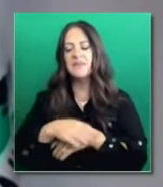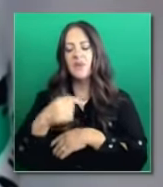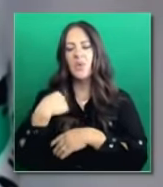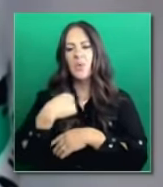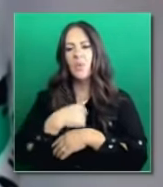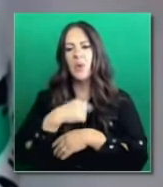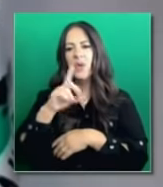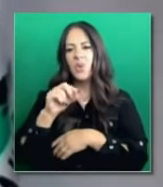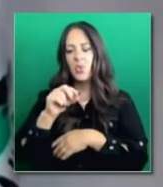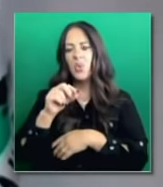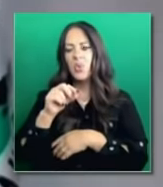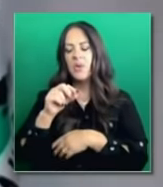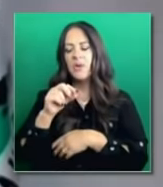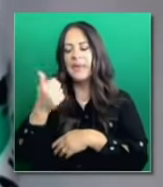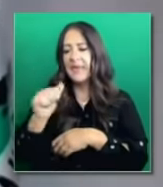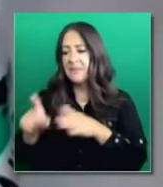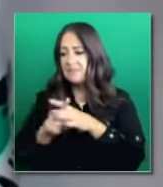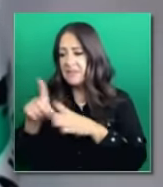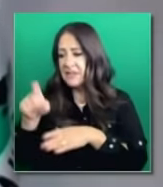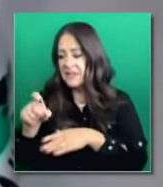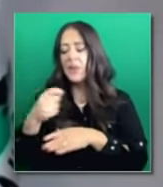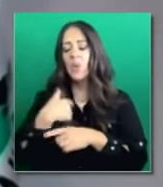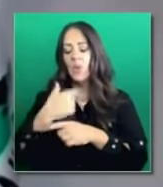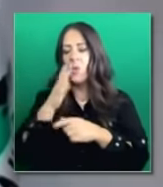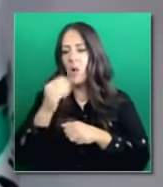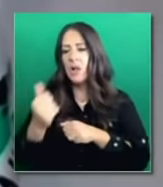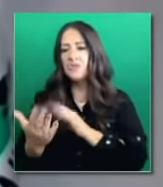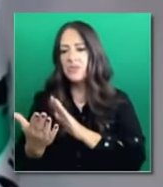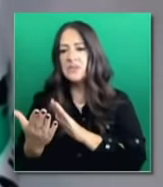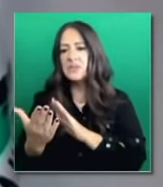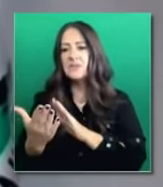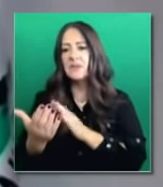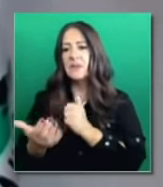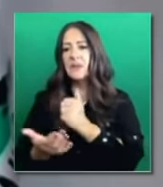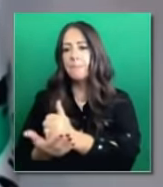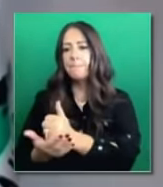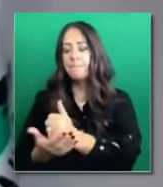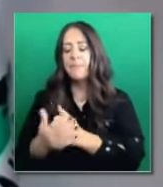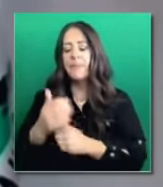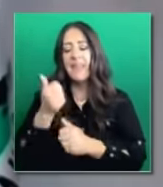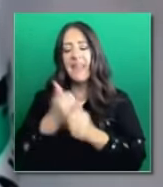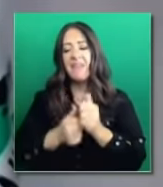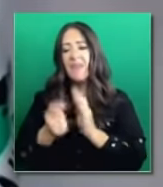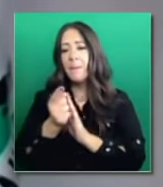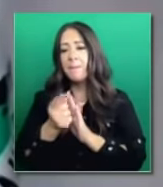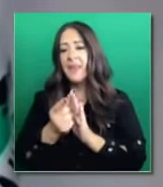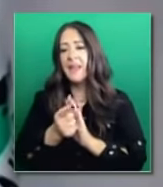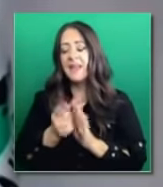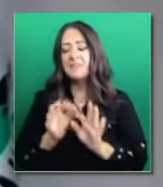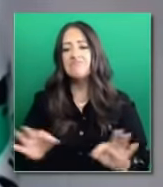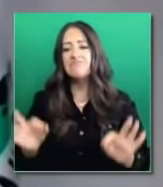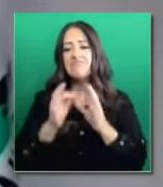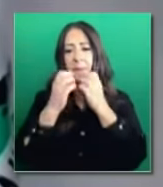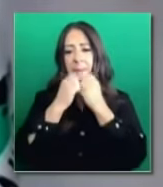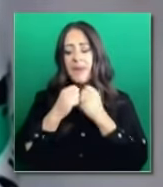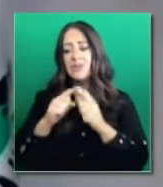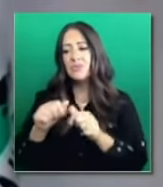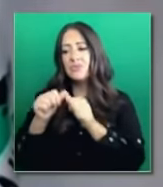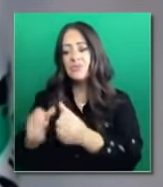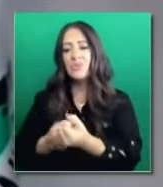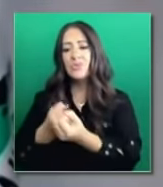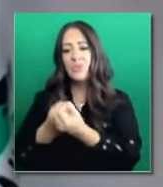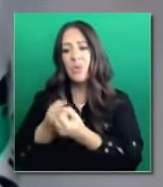address needs as they come up in real time, because every day matters, every minute matters, frankly, to support those hospitals to do all